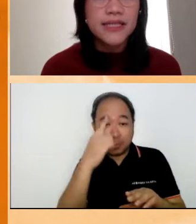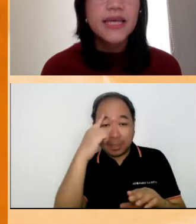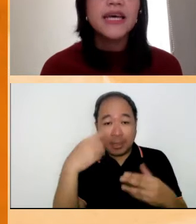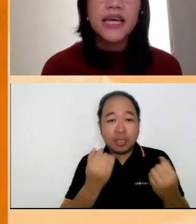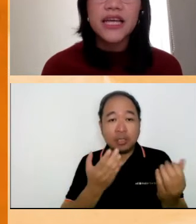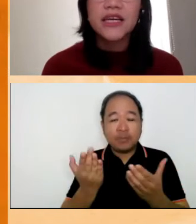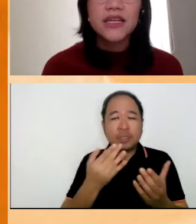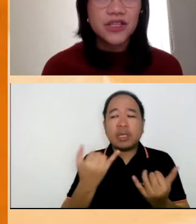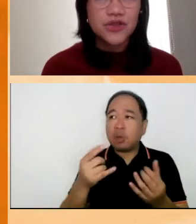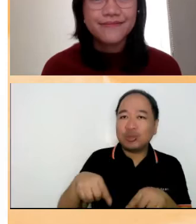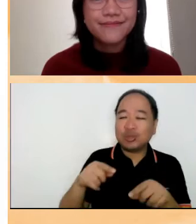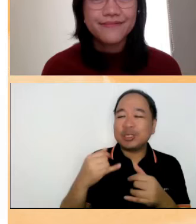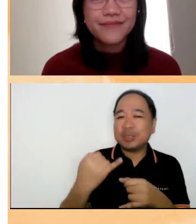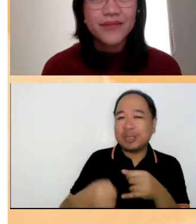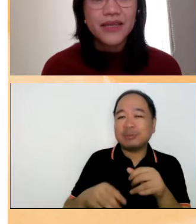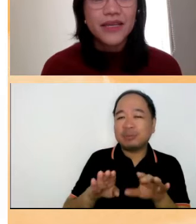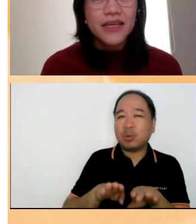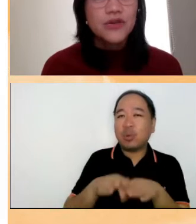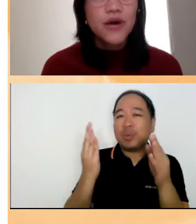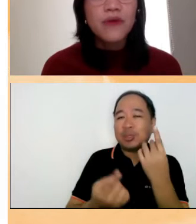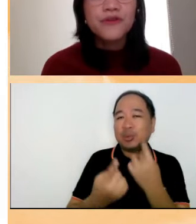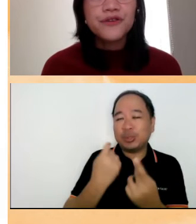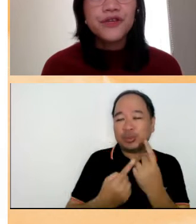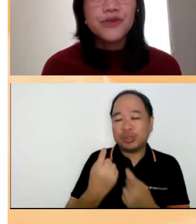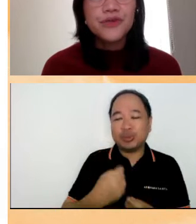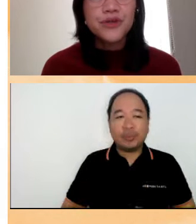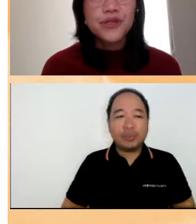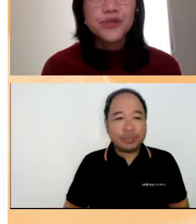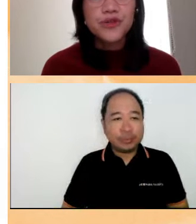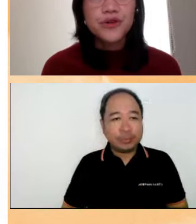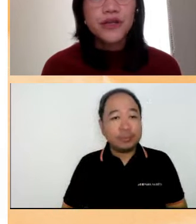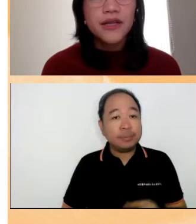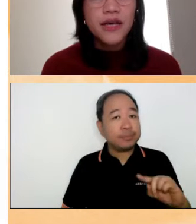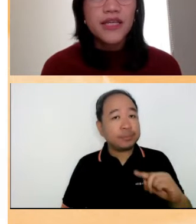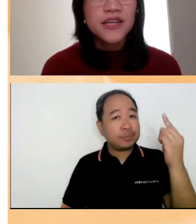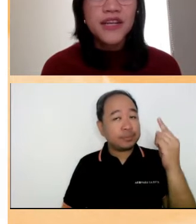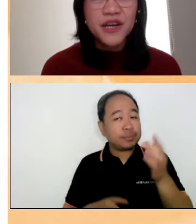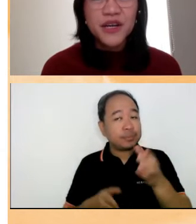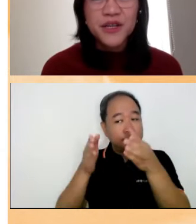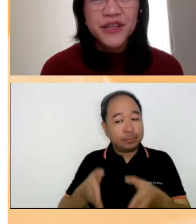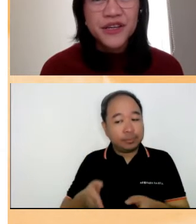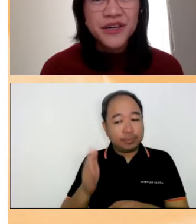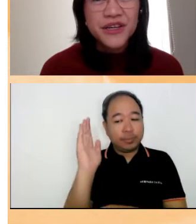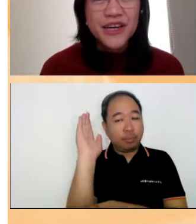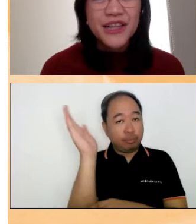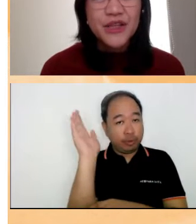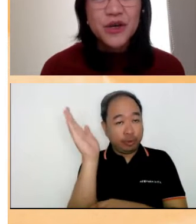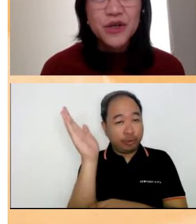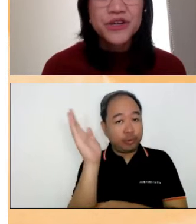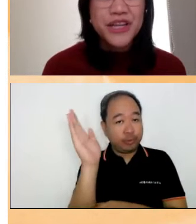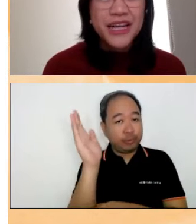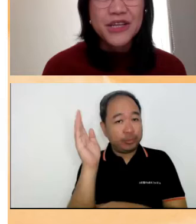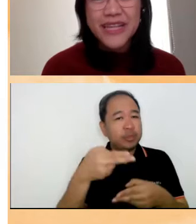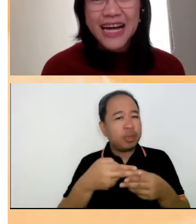services in the country. So our first resource person is none other than